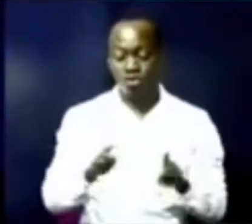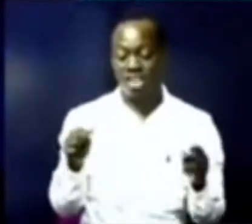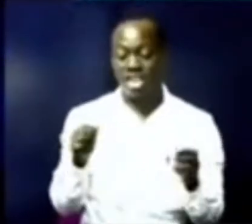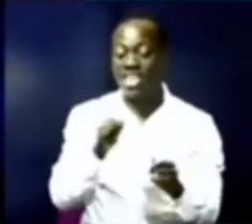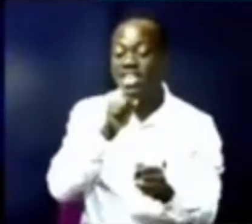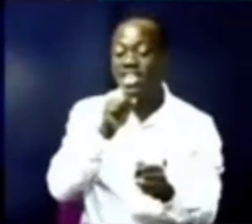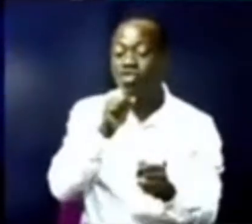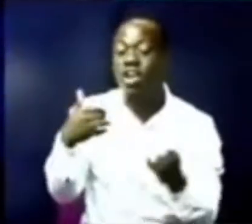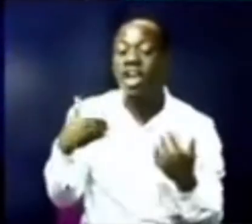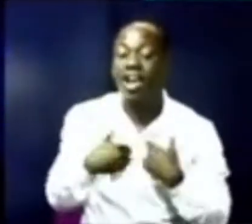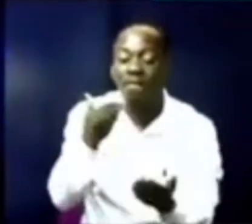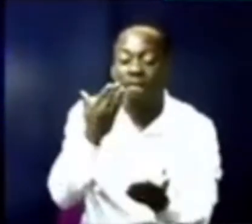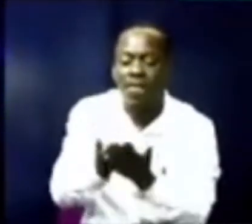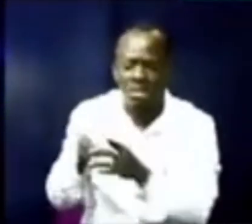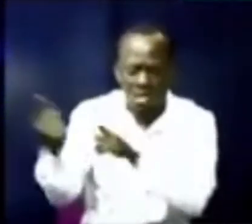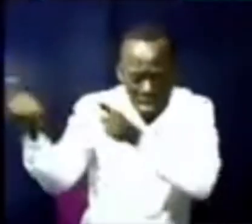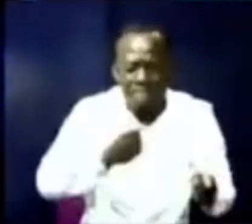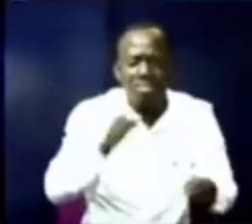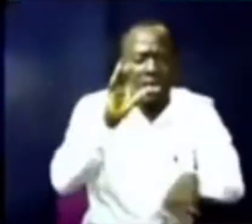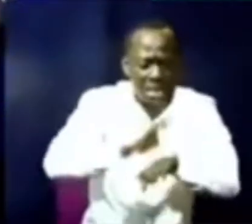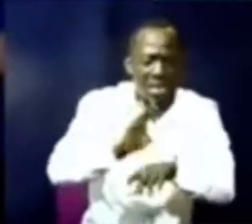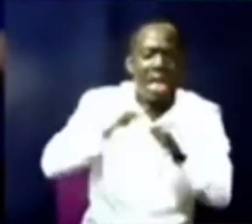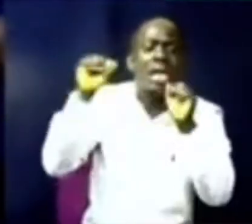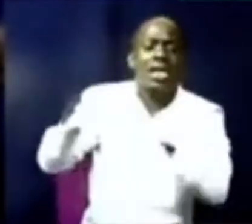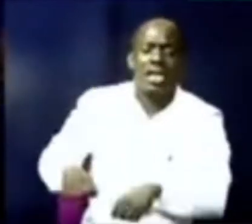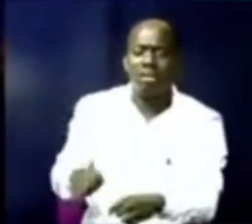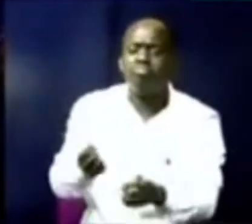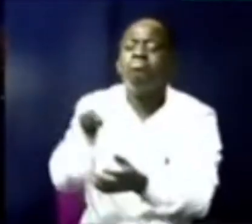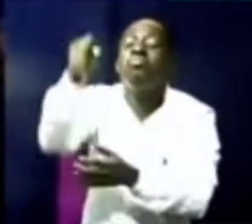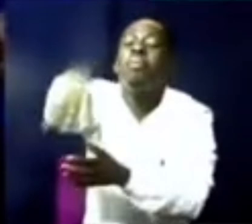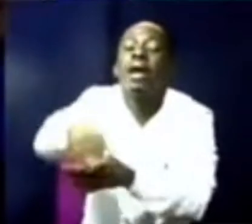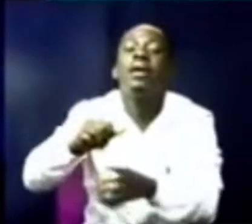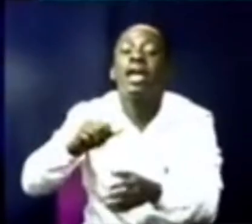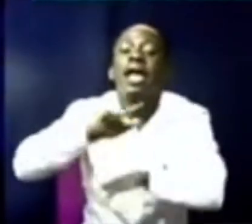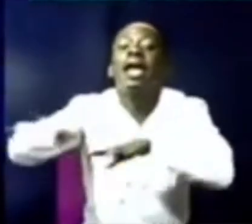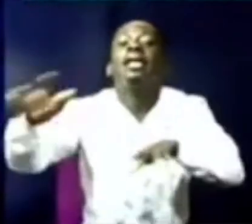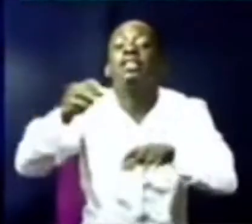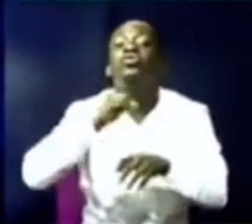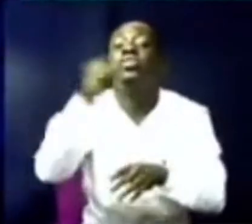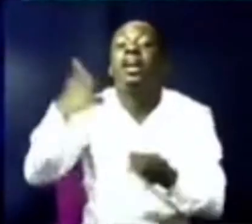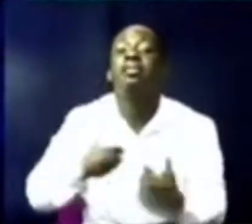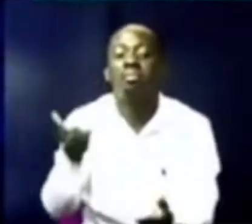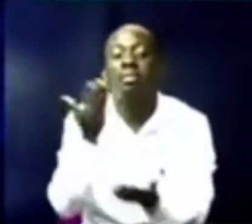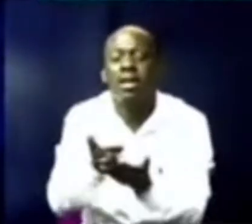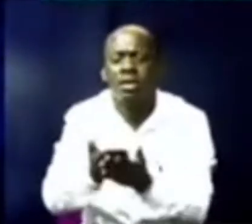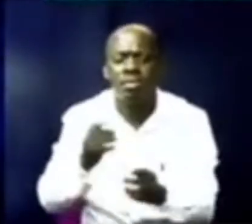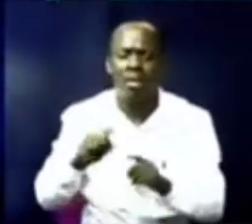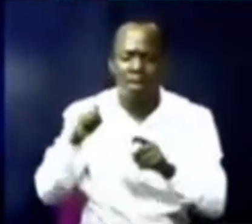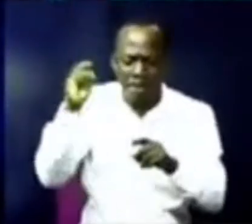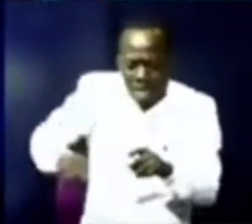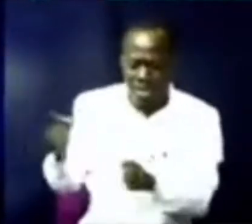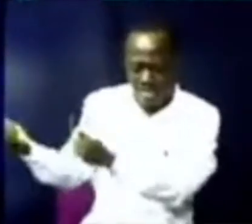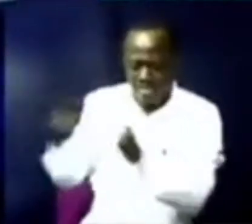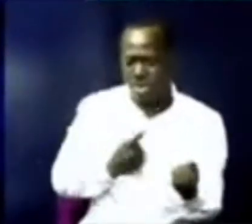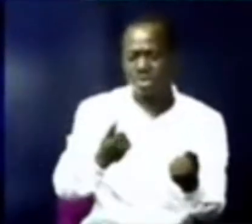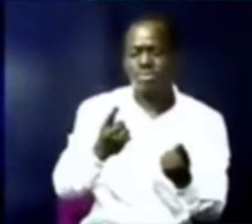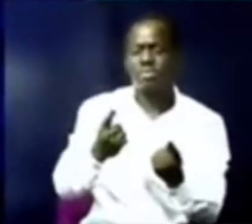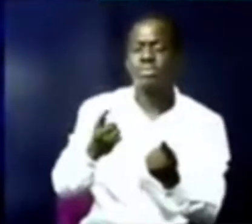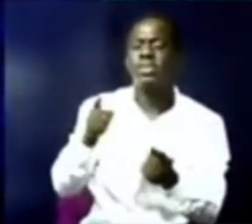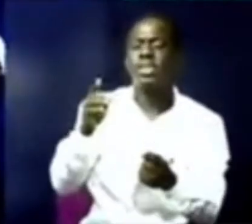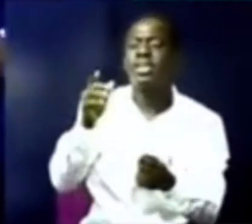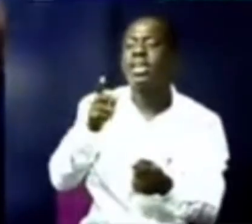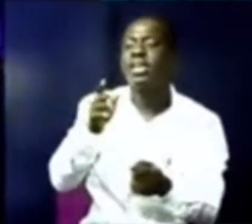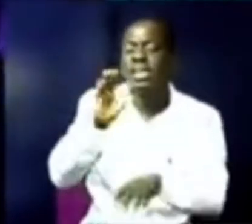But at least you need to come and say, Father, thank you. And so I was so public, I said, it doesn't cost